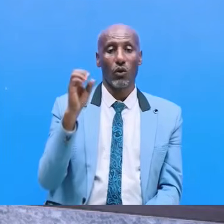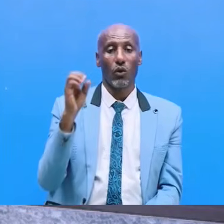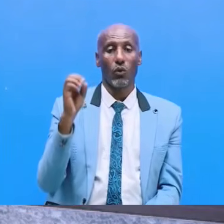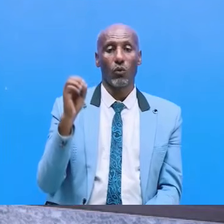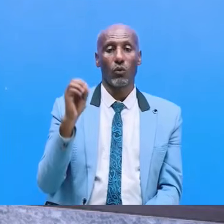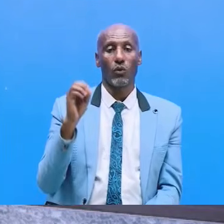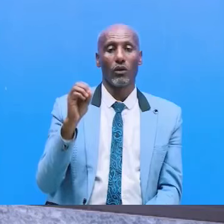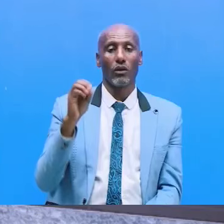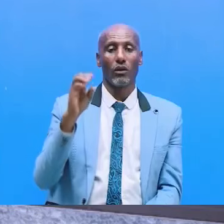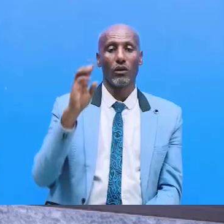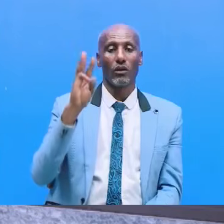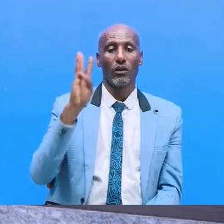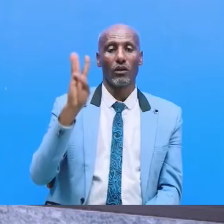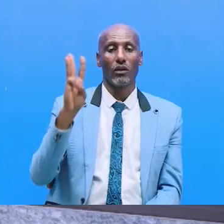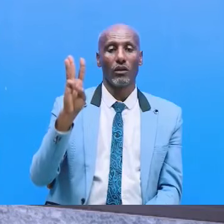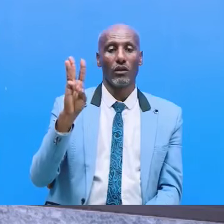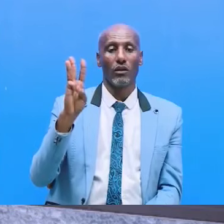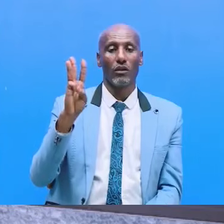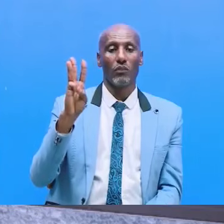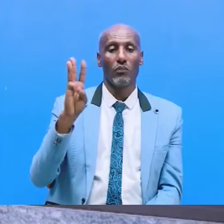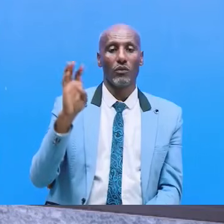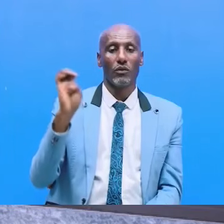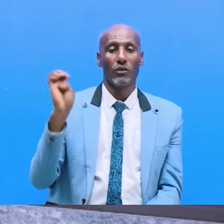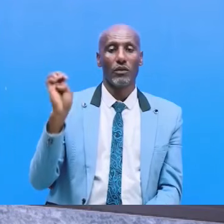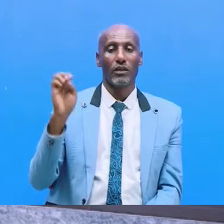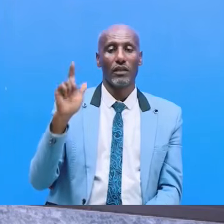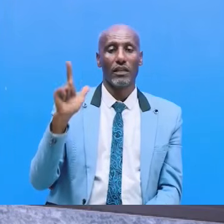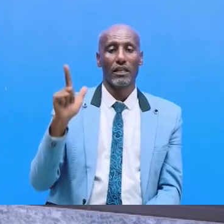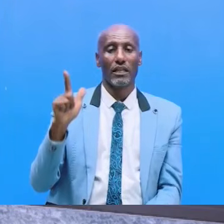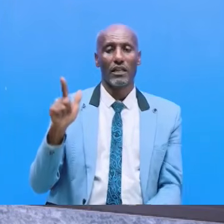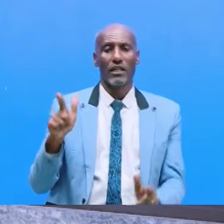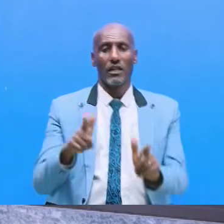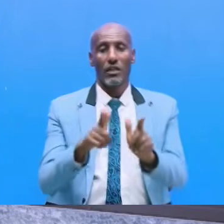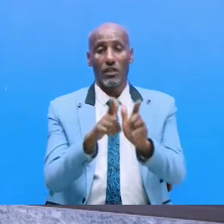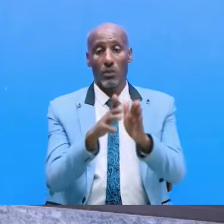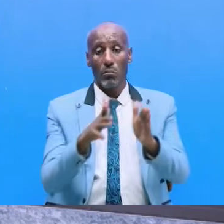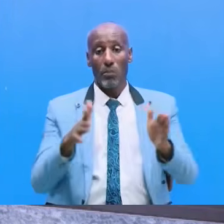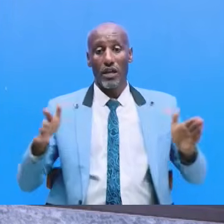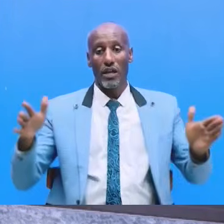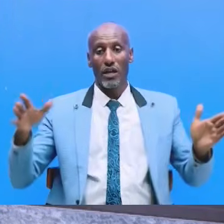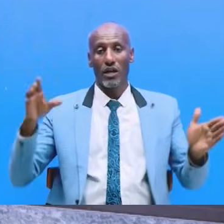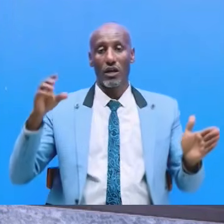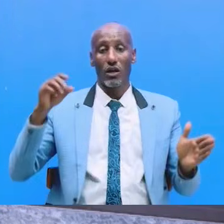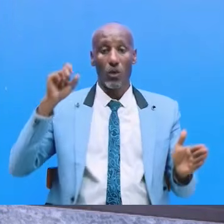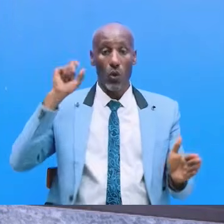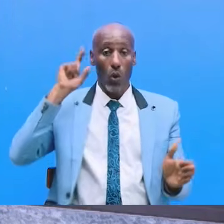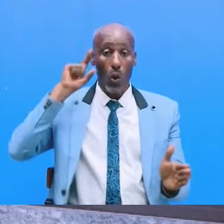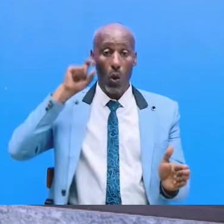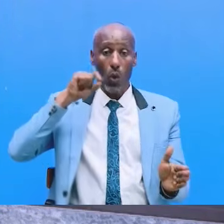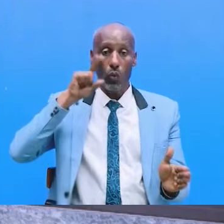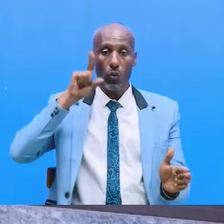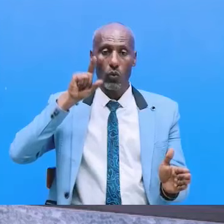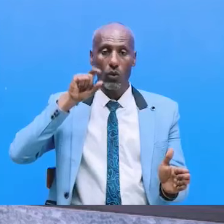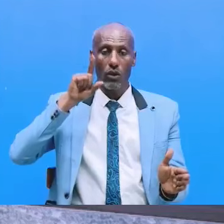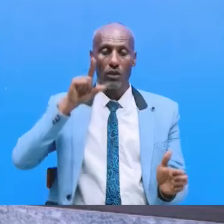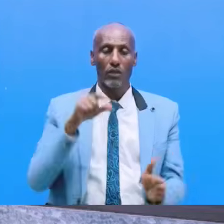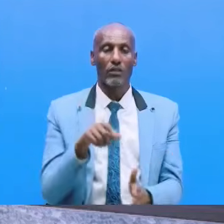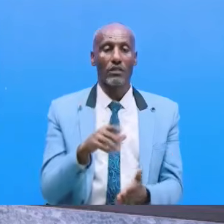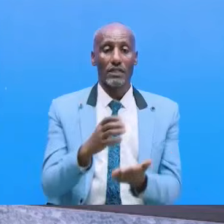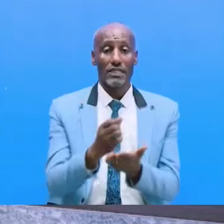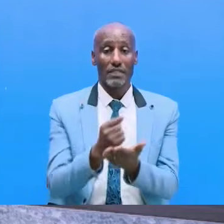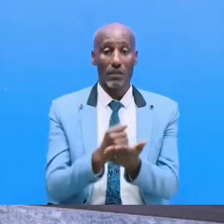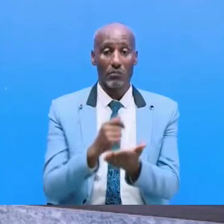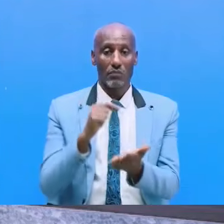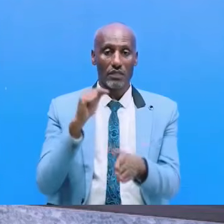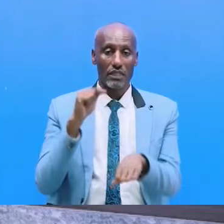the big owl. The big owl, which is a very specific. Sometimes we can